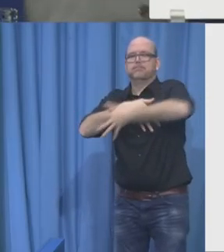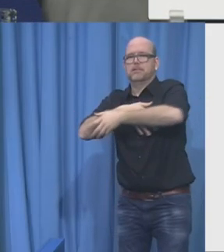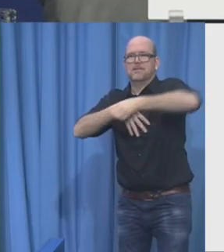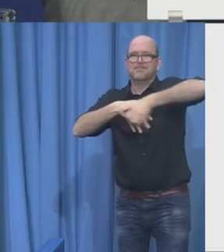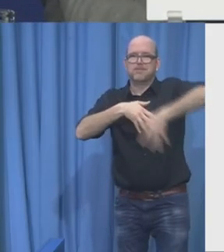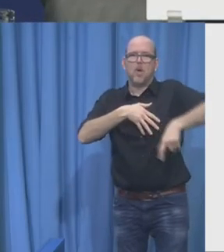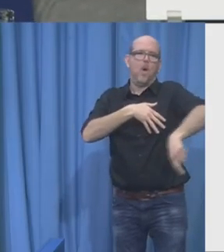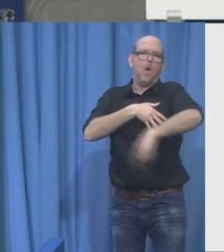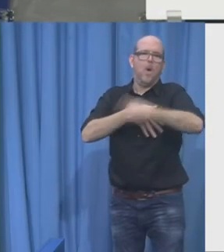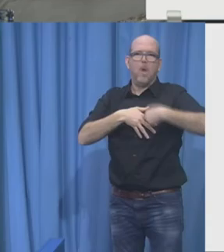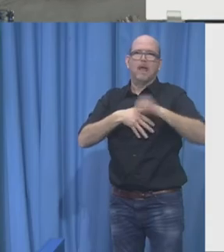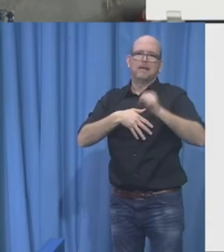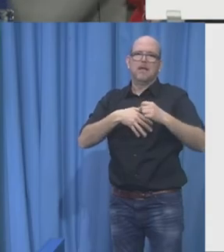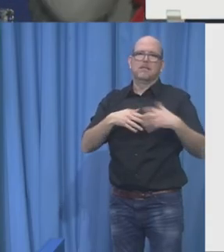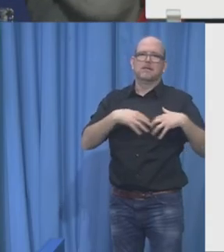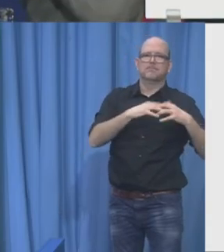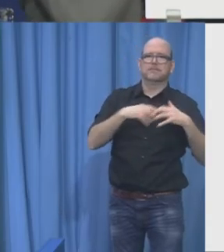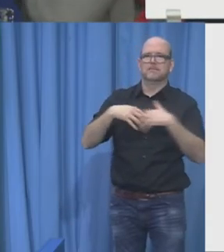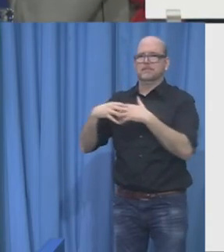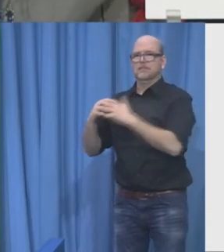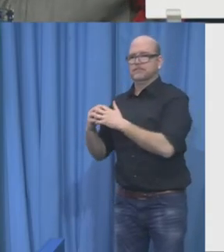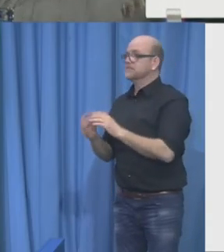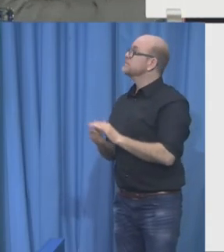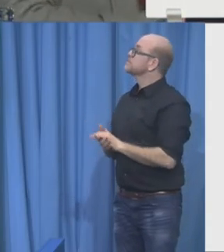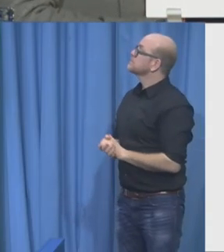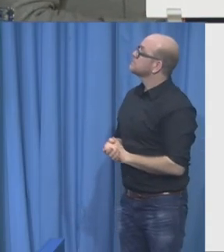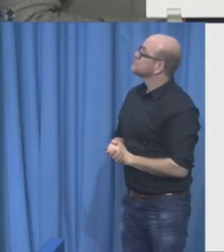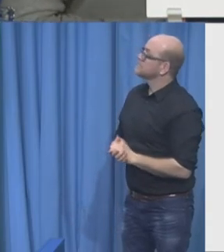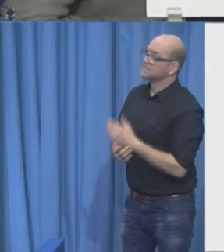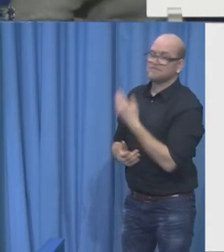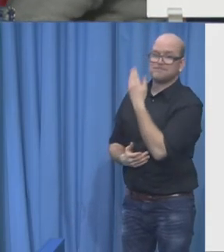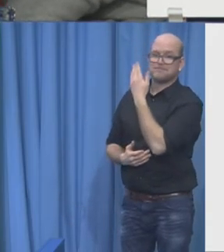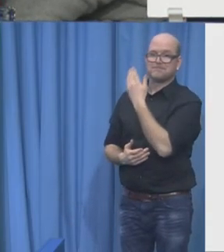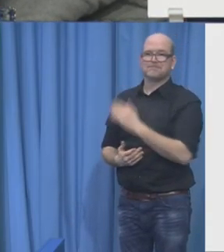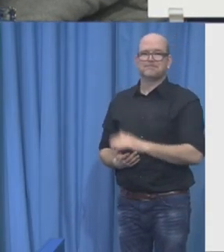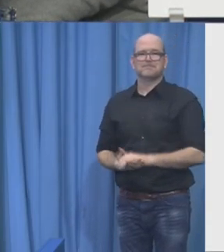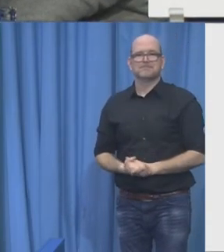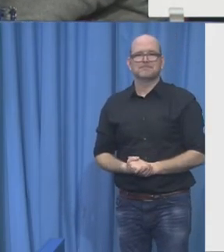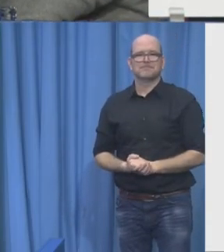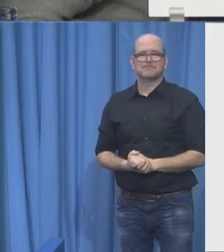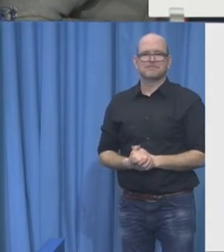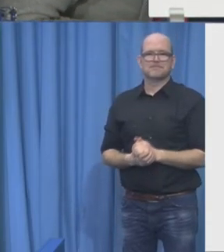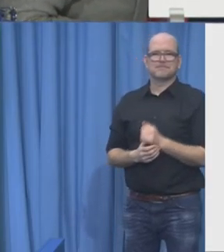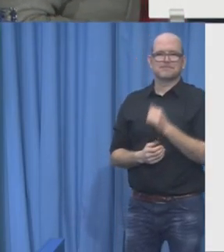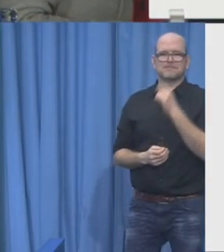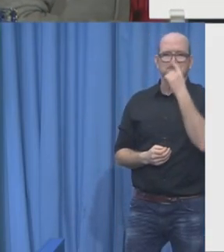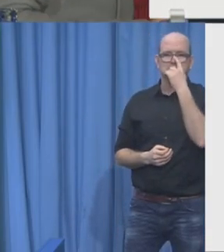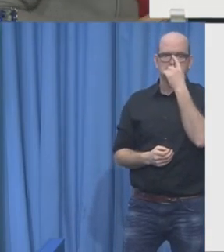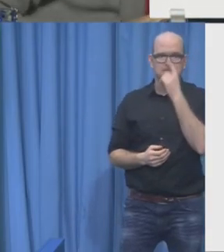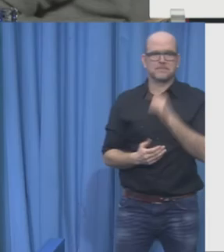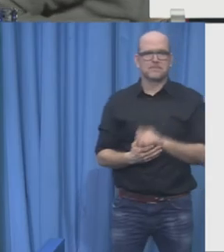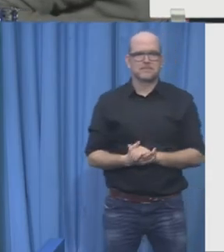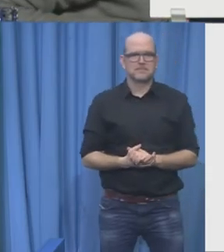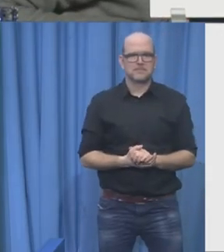Para mí el sentido del tacto desde que adquirí la discapacidad.